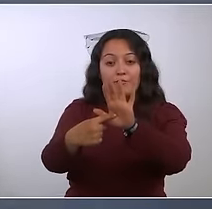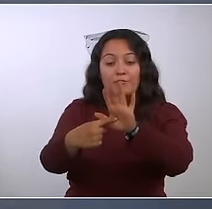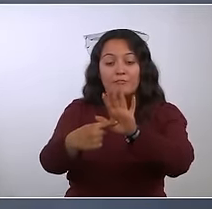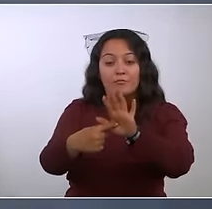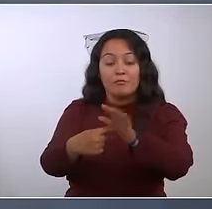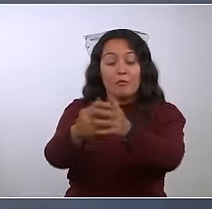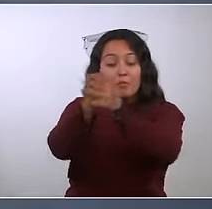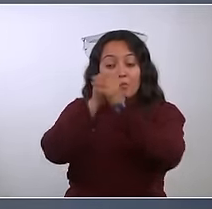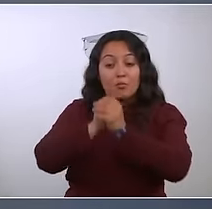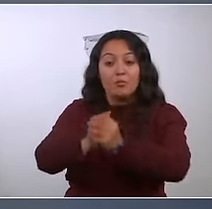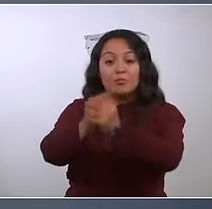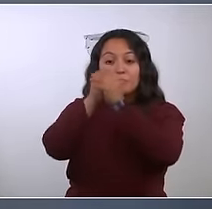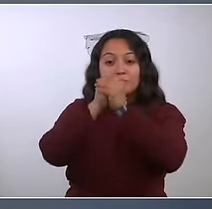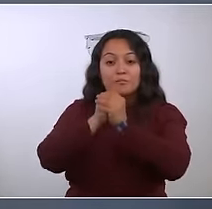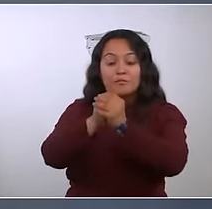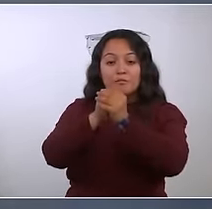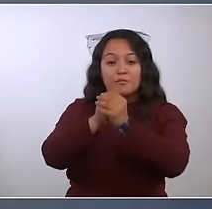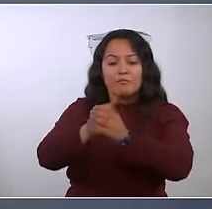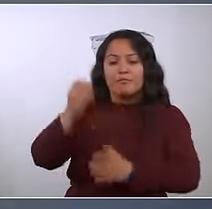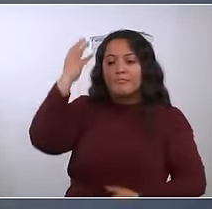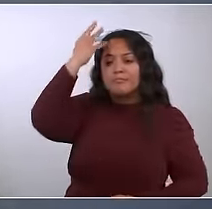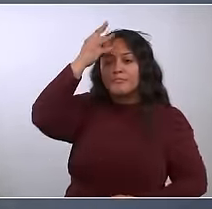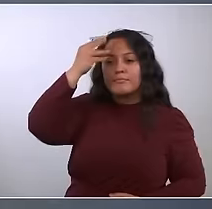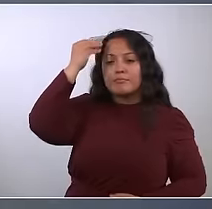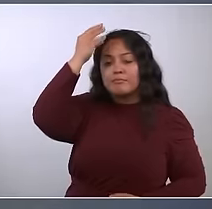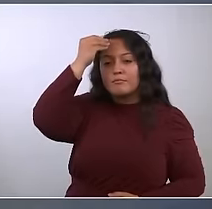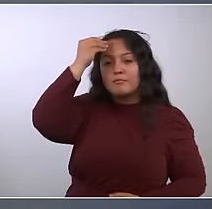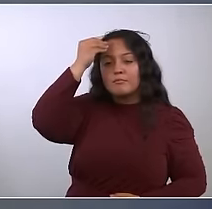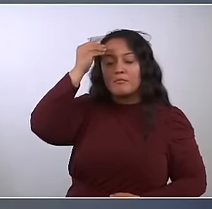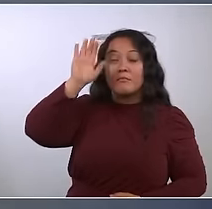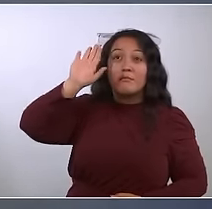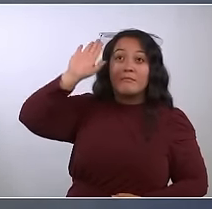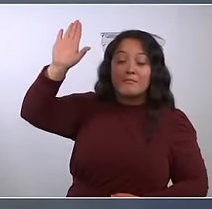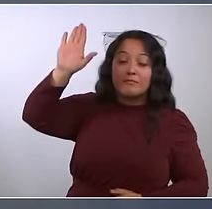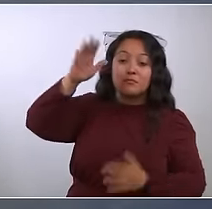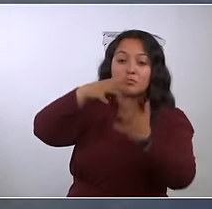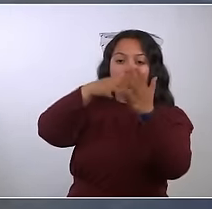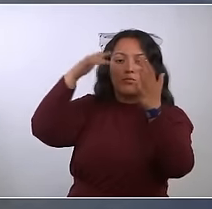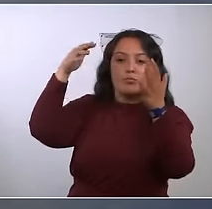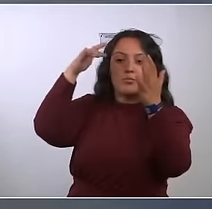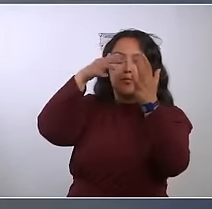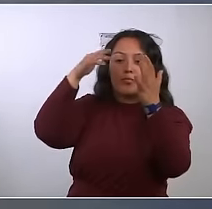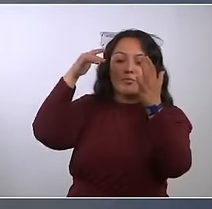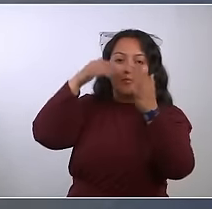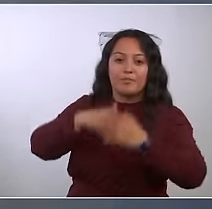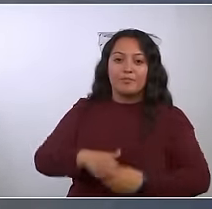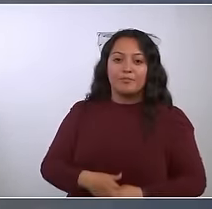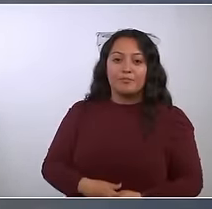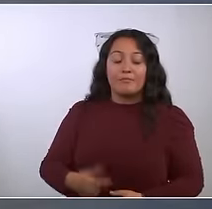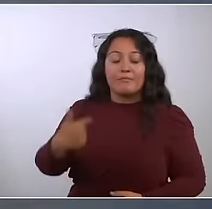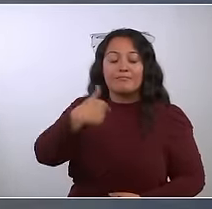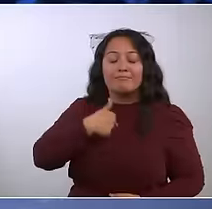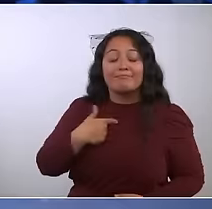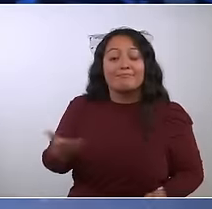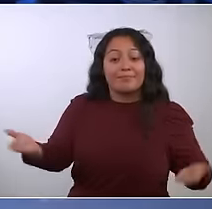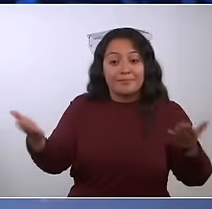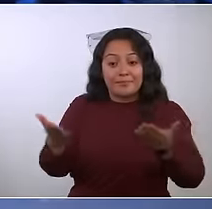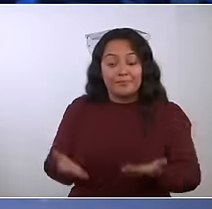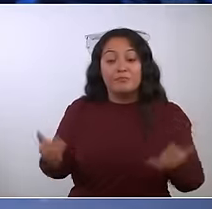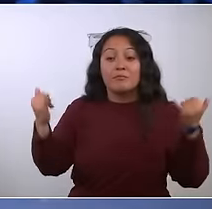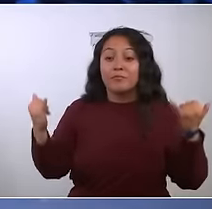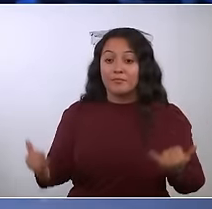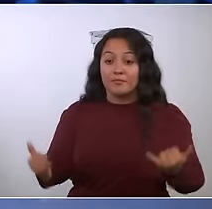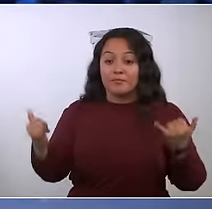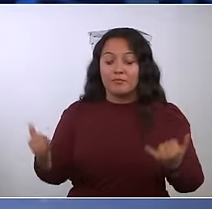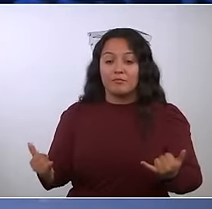express, alabar, to praise, reflejar and reflect la gloria de Dios. The glory of God. Estoy aquí en esta hora I'm here